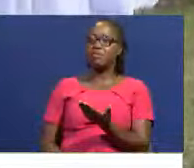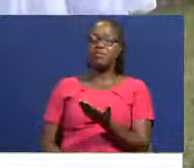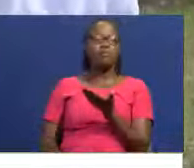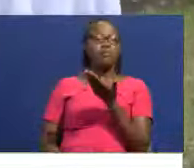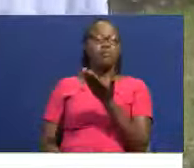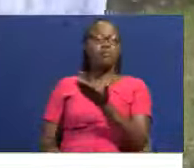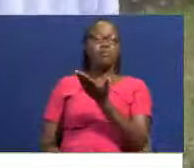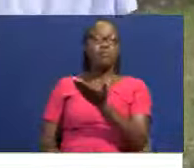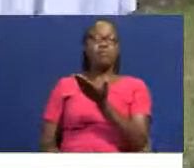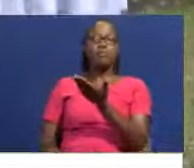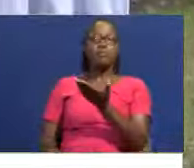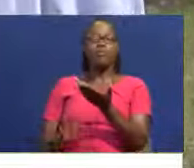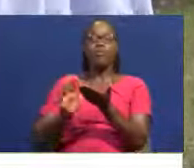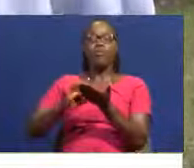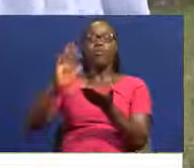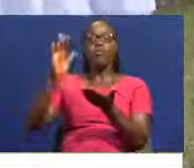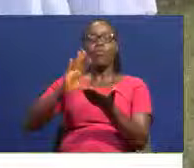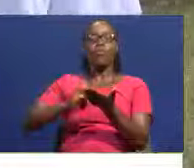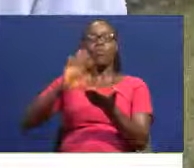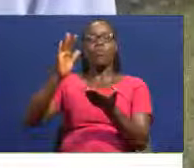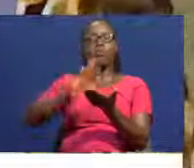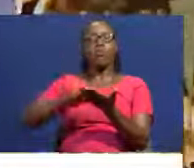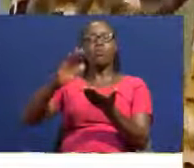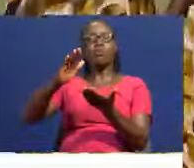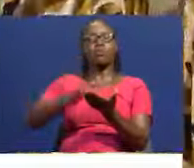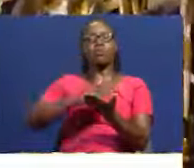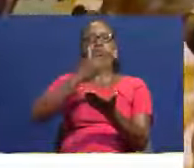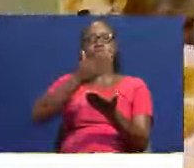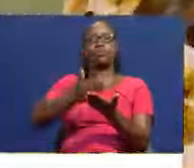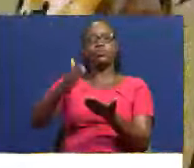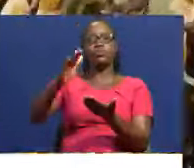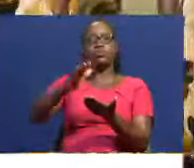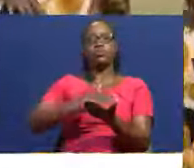Here, praise and worship songs could be heard.